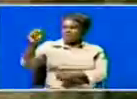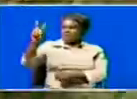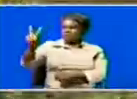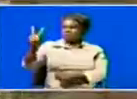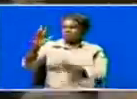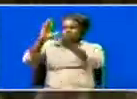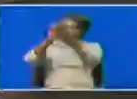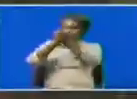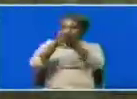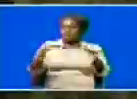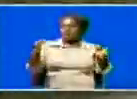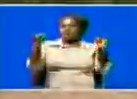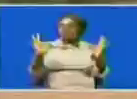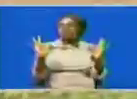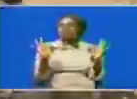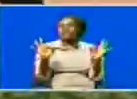official